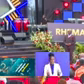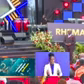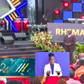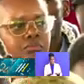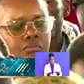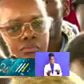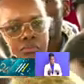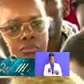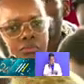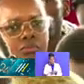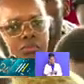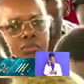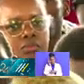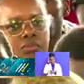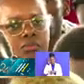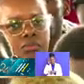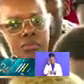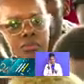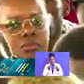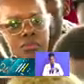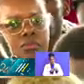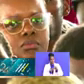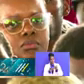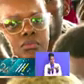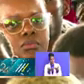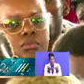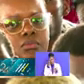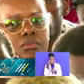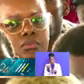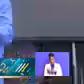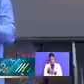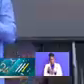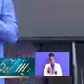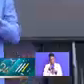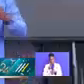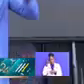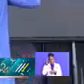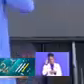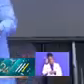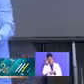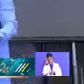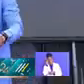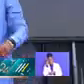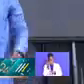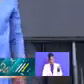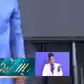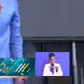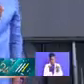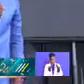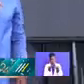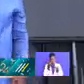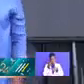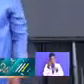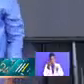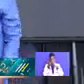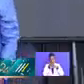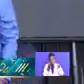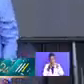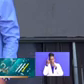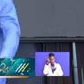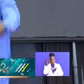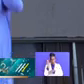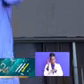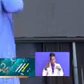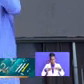nation was not meant for devil to take over it was not meant for devil to mess it around this nation was built for God and